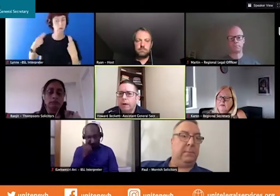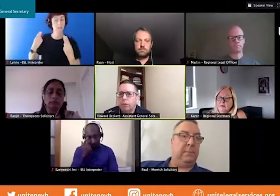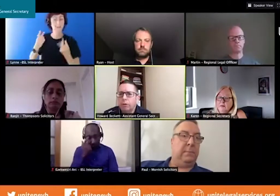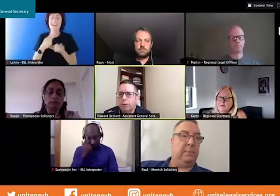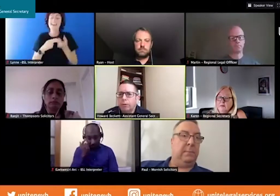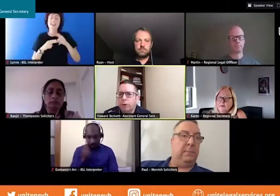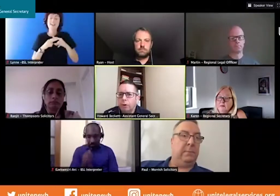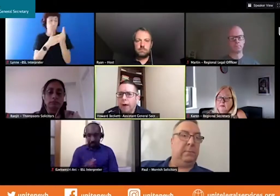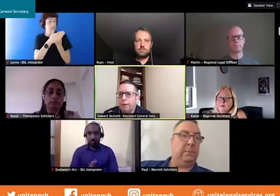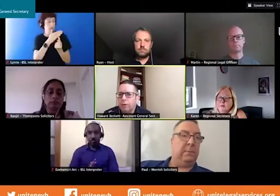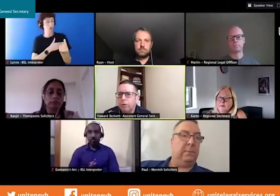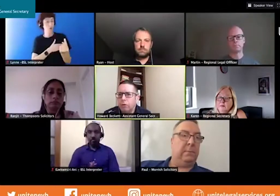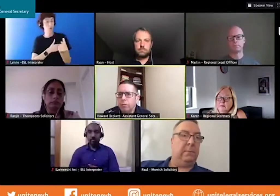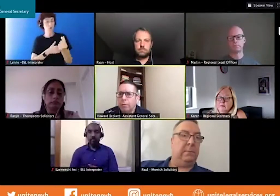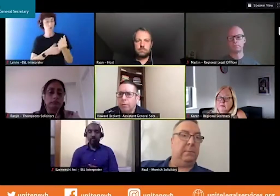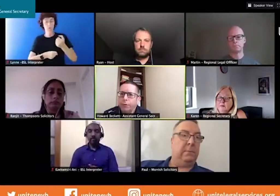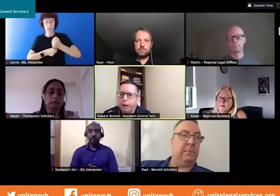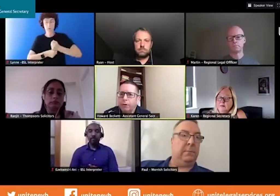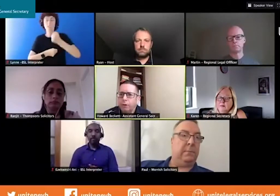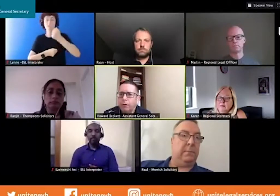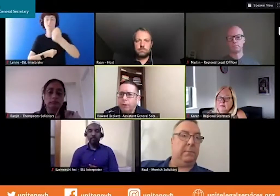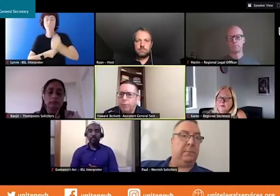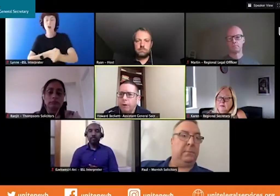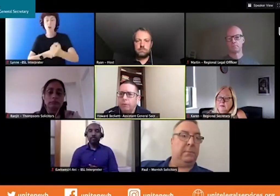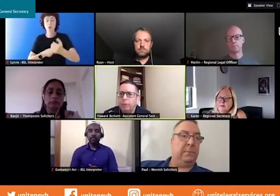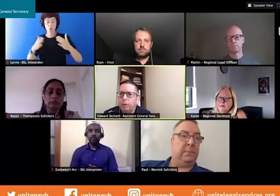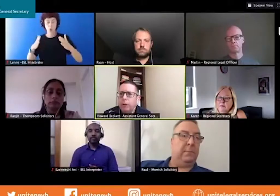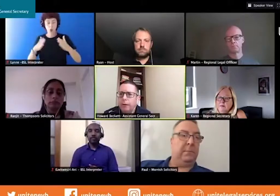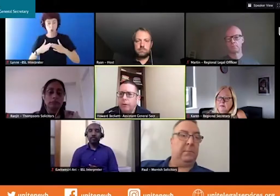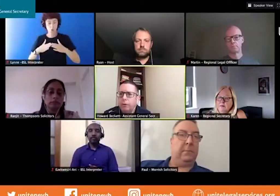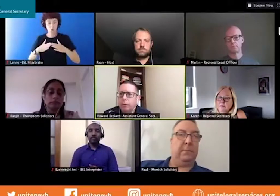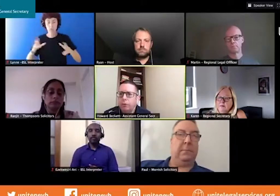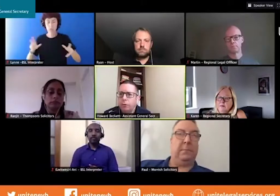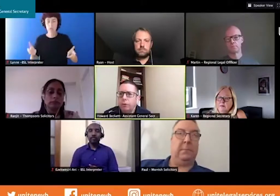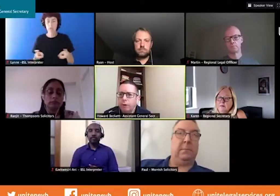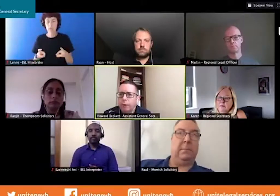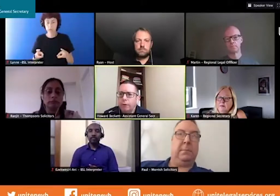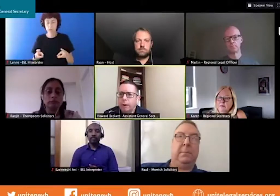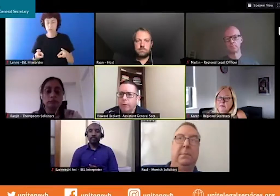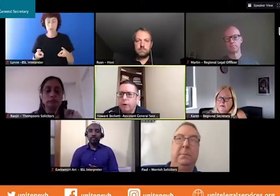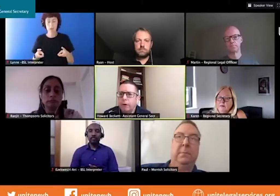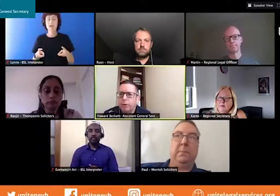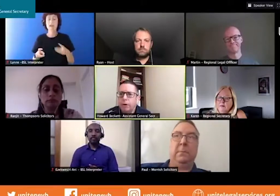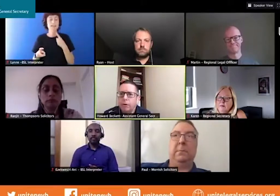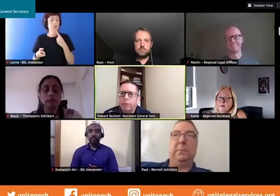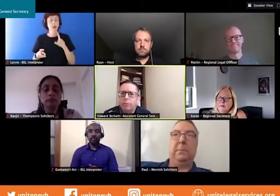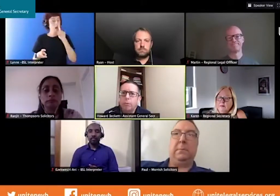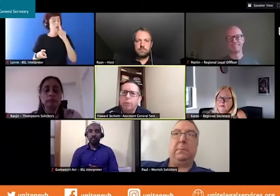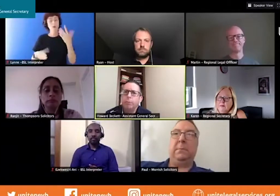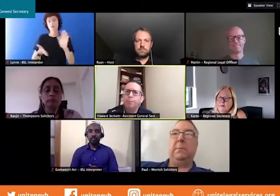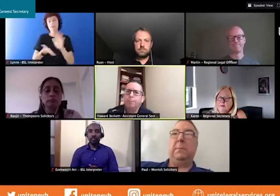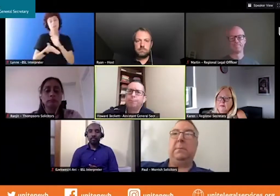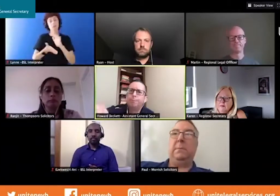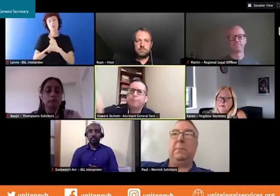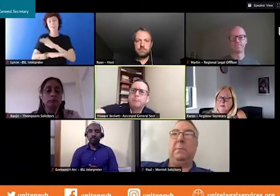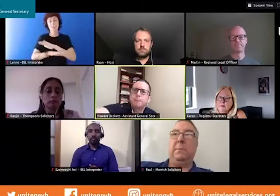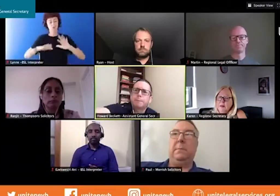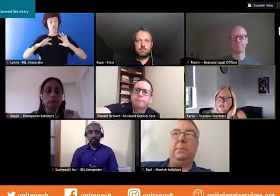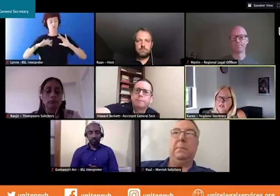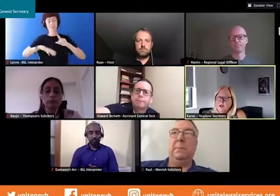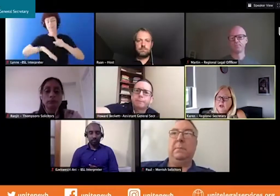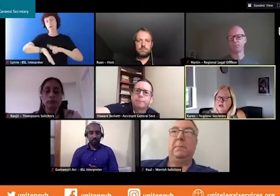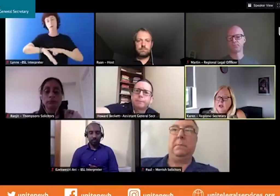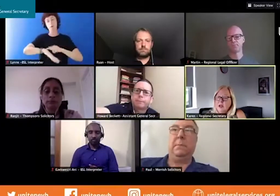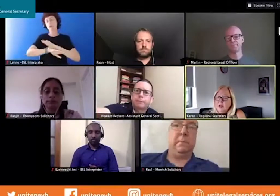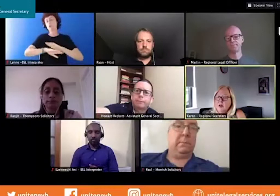and you're furloughed and at home, object to it on the premise that you cannot enjoy rest time in the current moment. Thanks